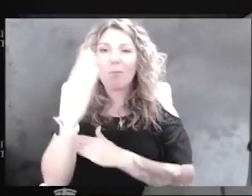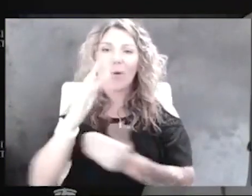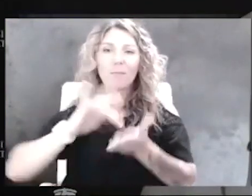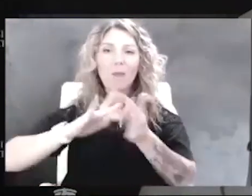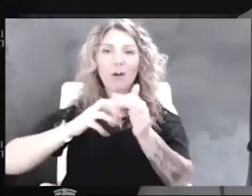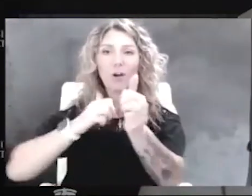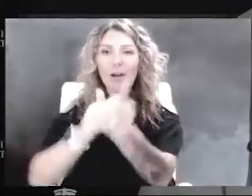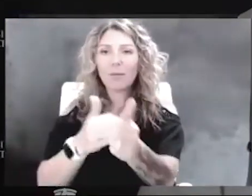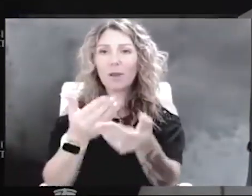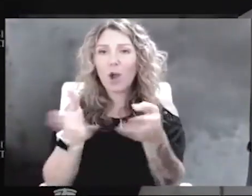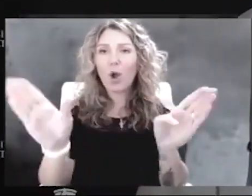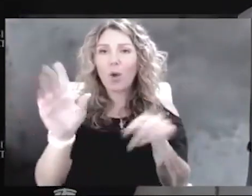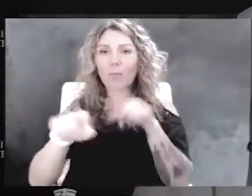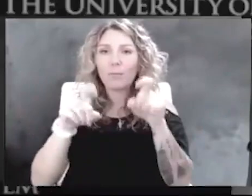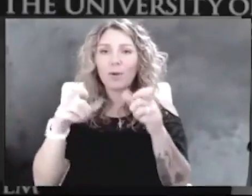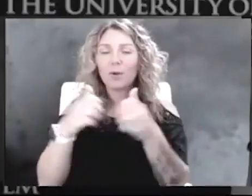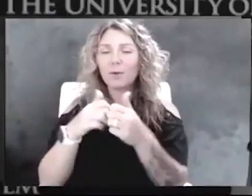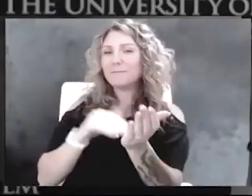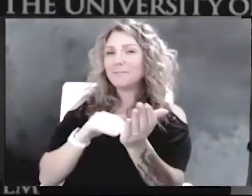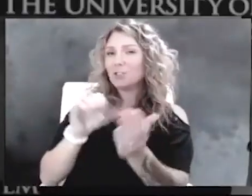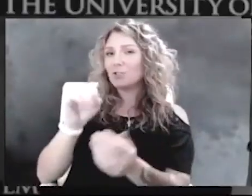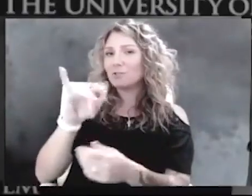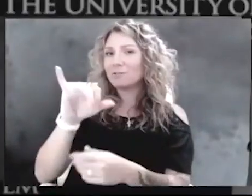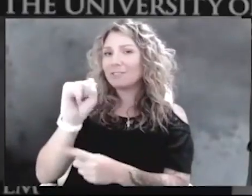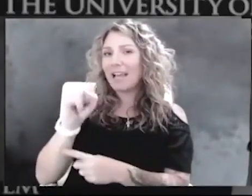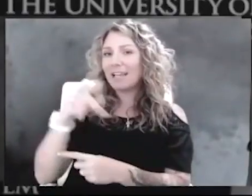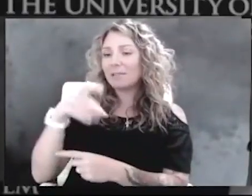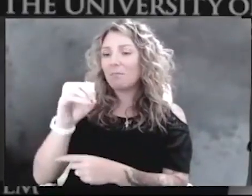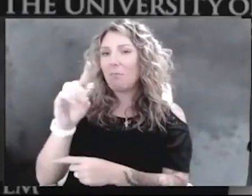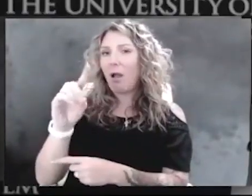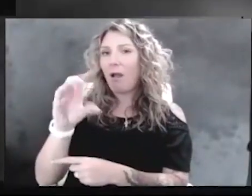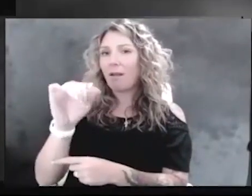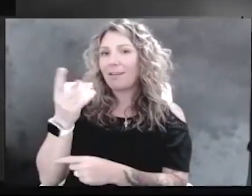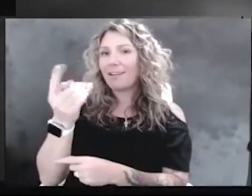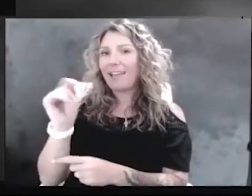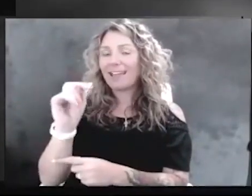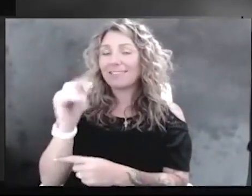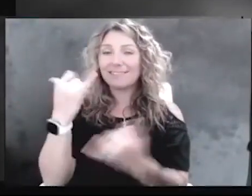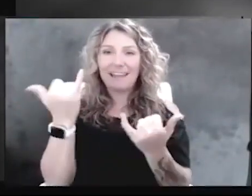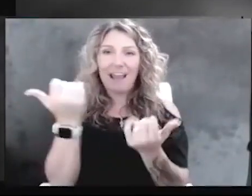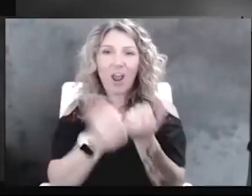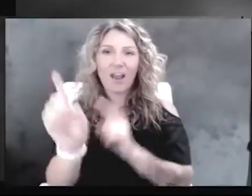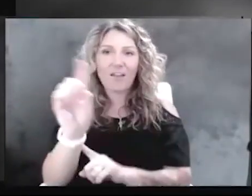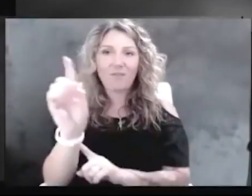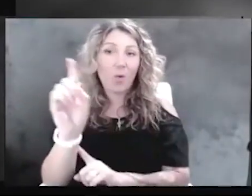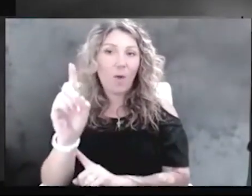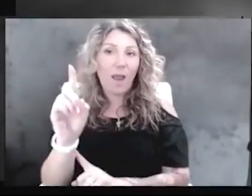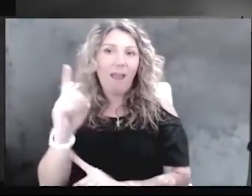mics with Dr. Stites podcasts. Now everywhere podcasts are available.